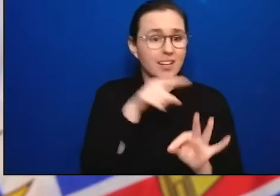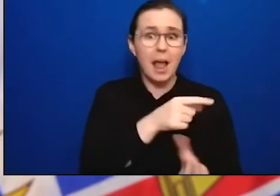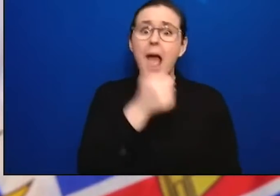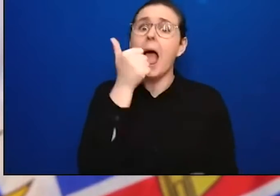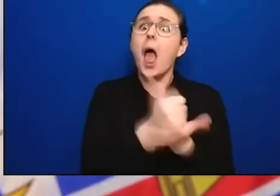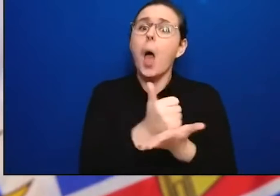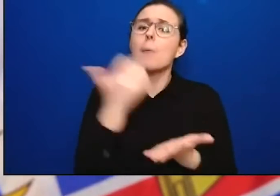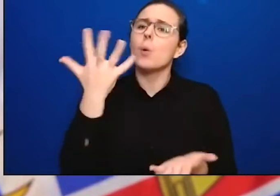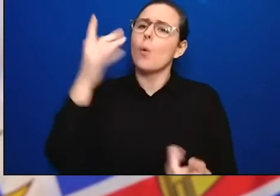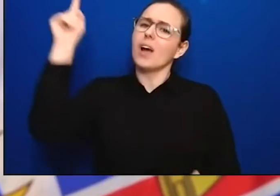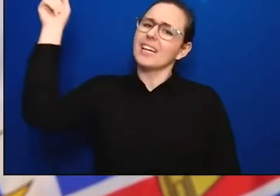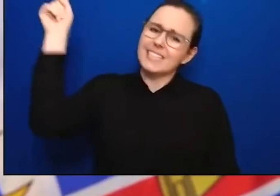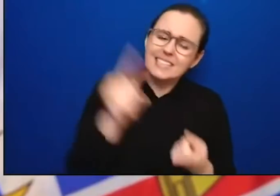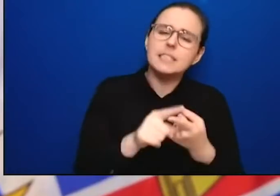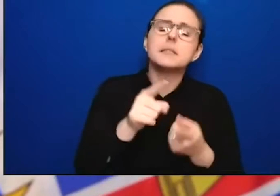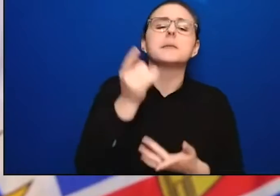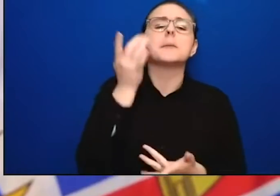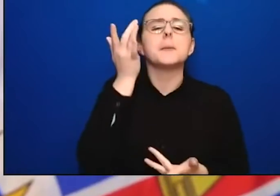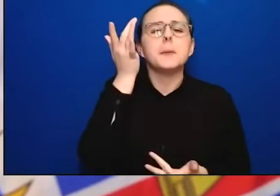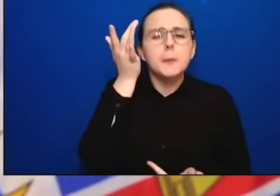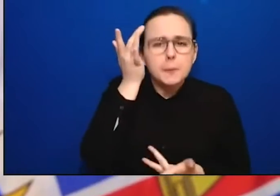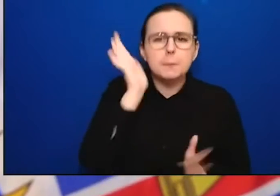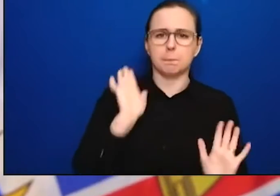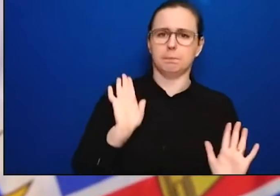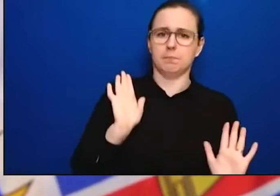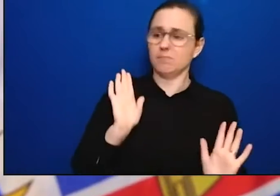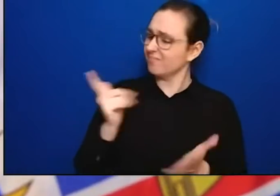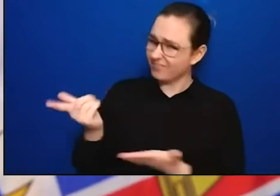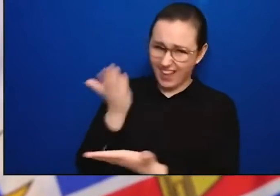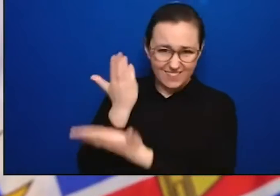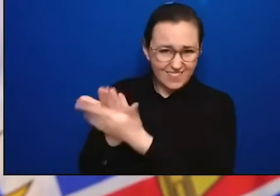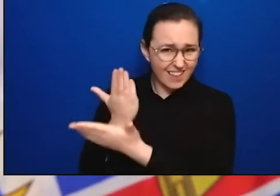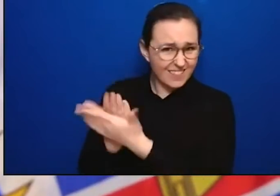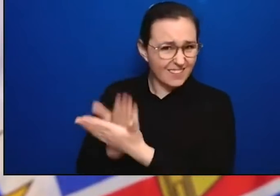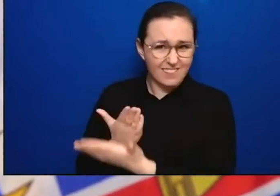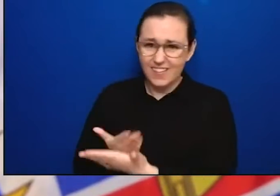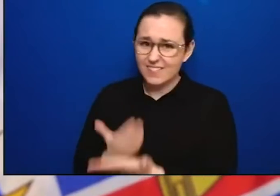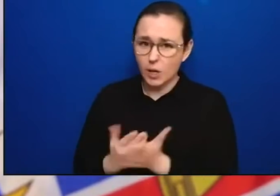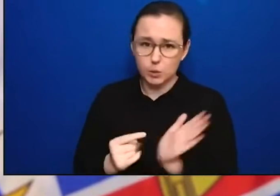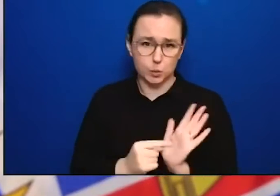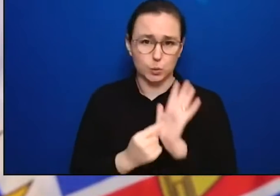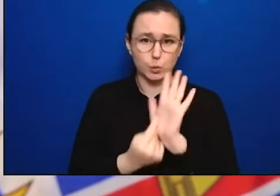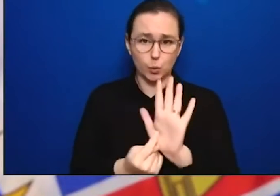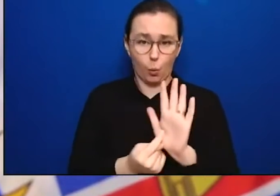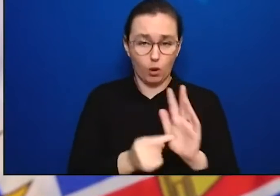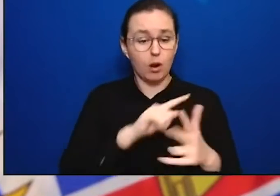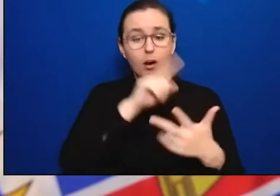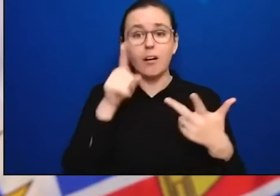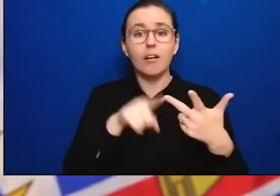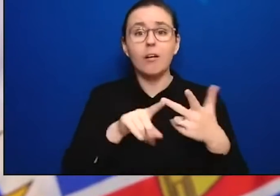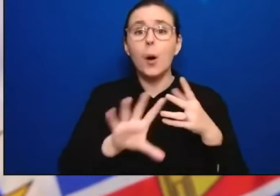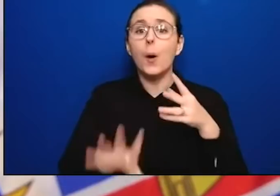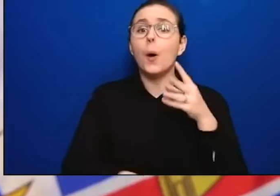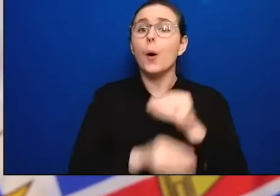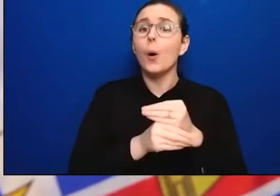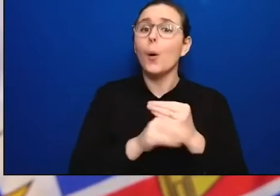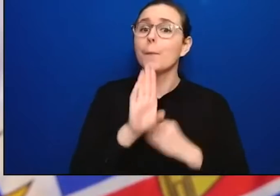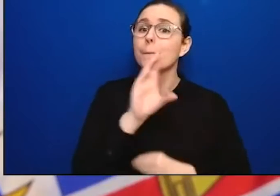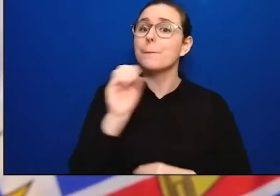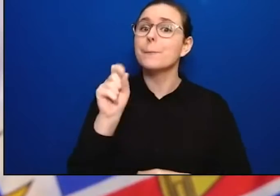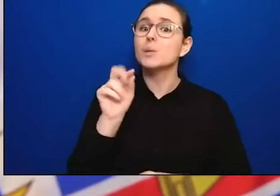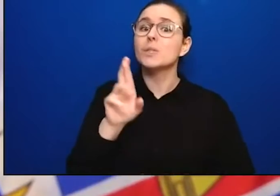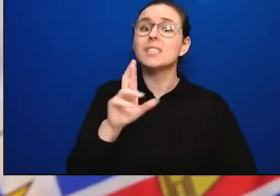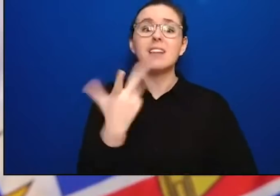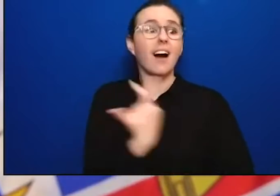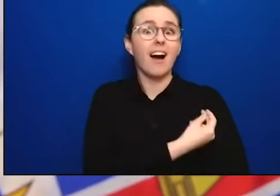of vaccines and the importance of vaccines and protecting people from severe illness. And also now, of course, there's more and more data